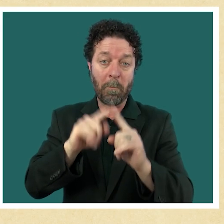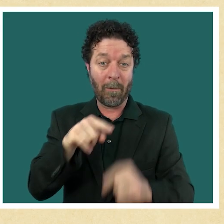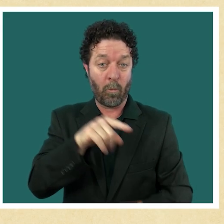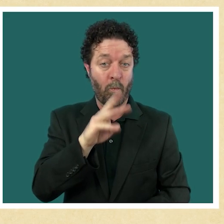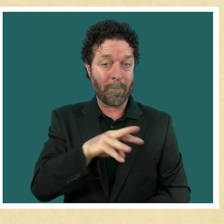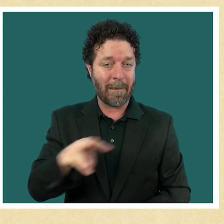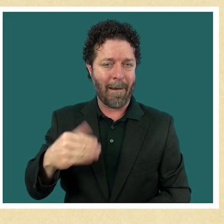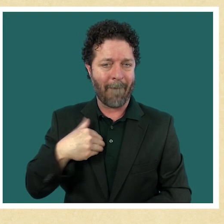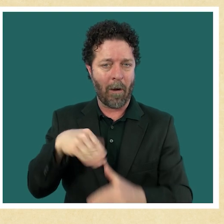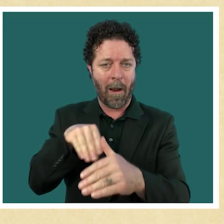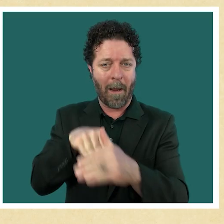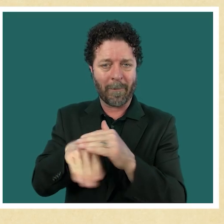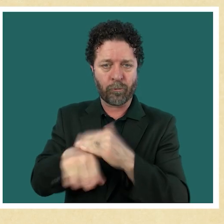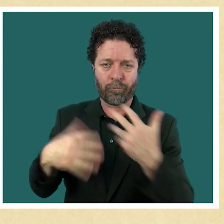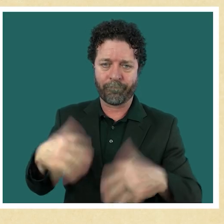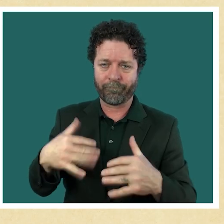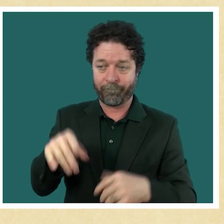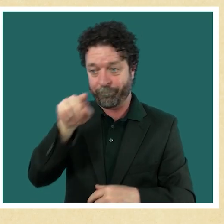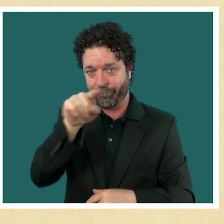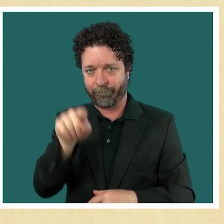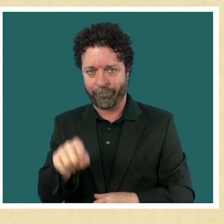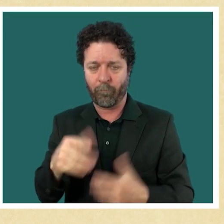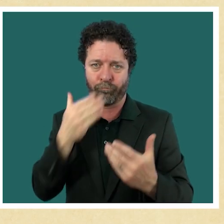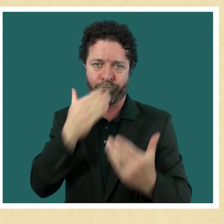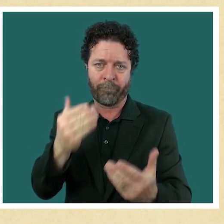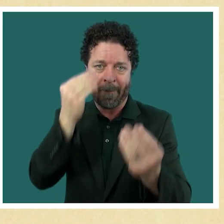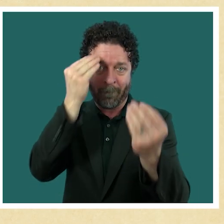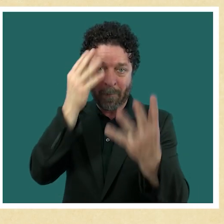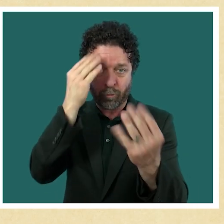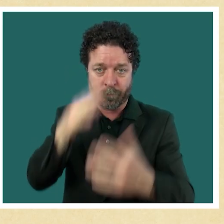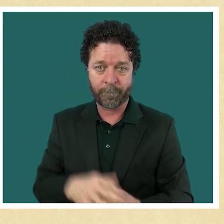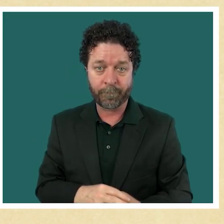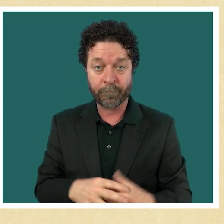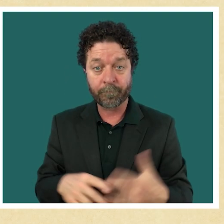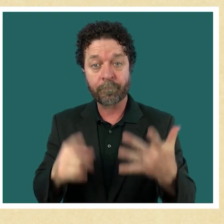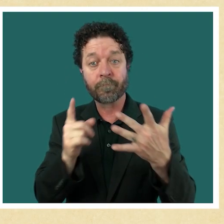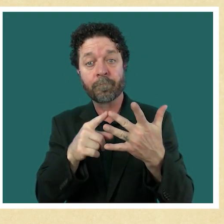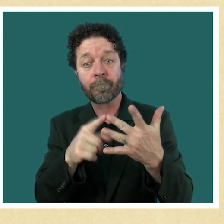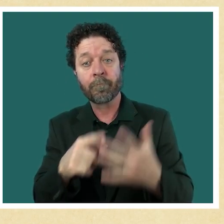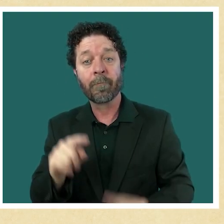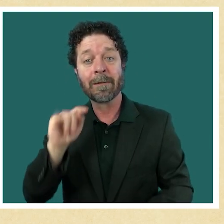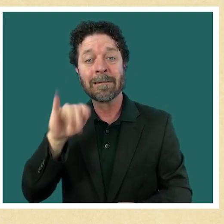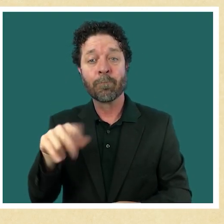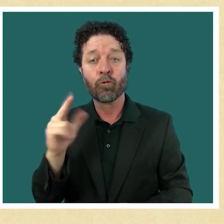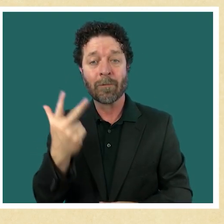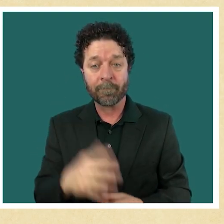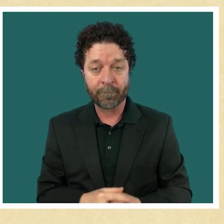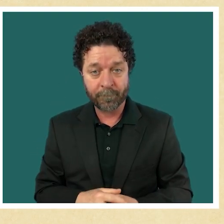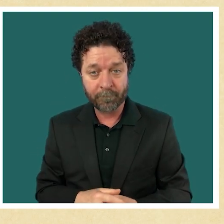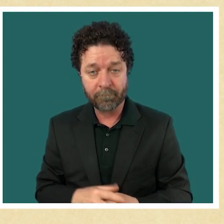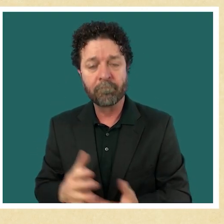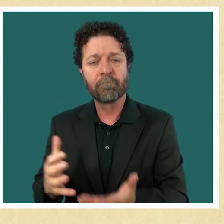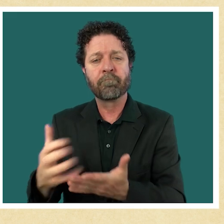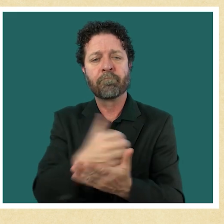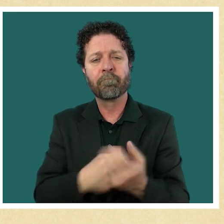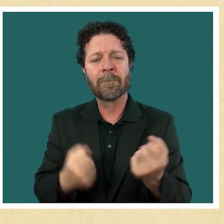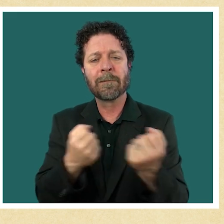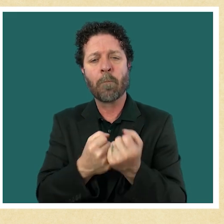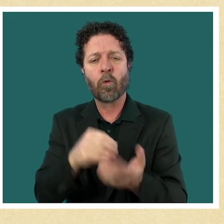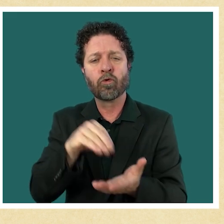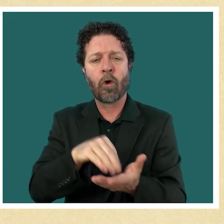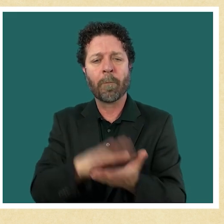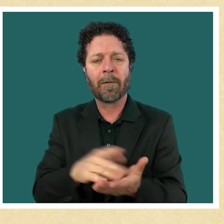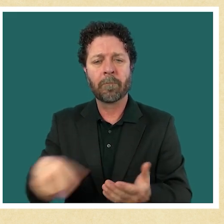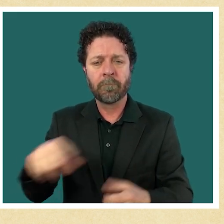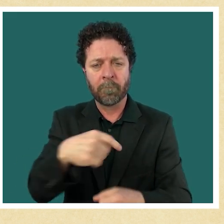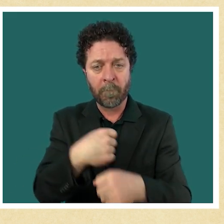website also has useful information about accommodations generally. Tip number 3. Gather supporting